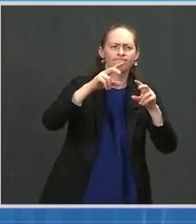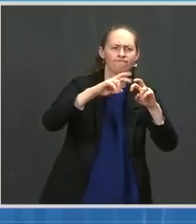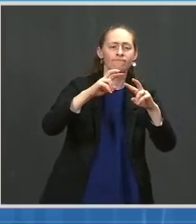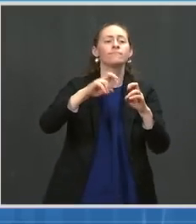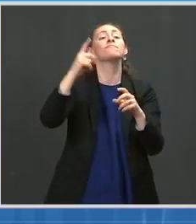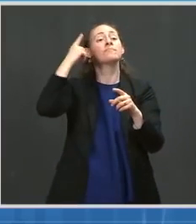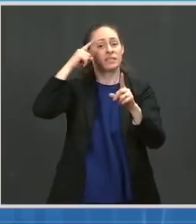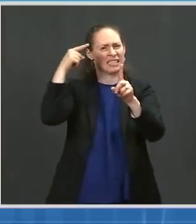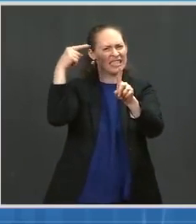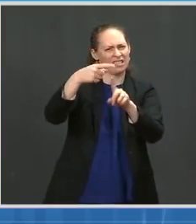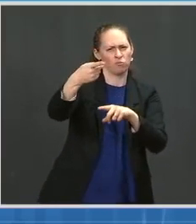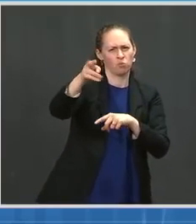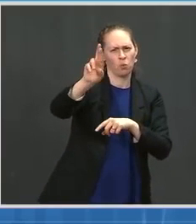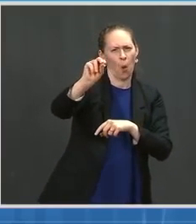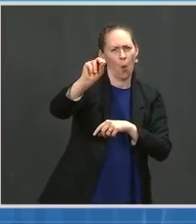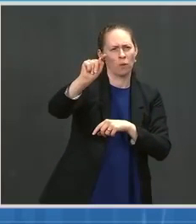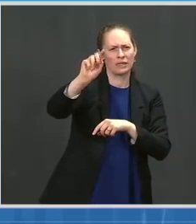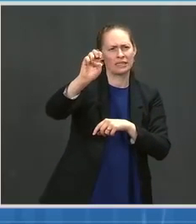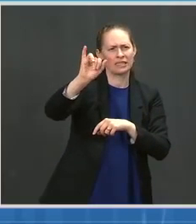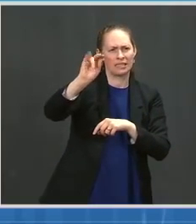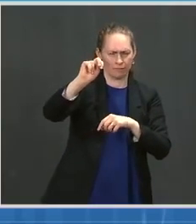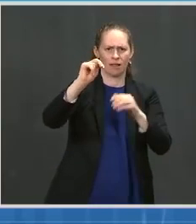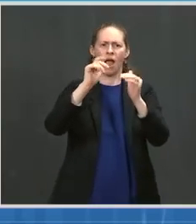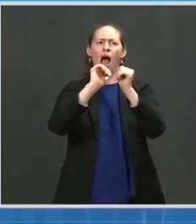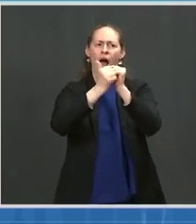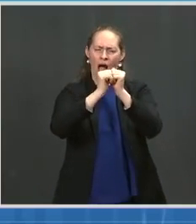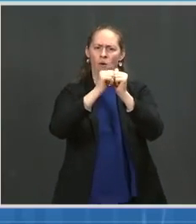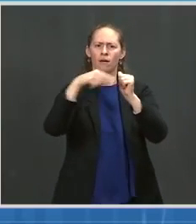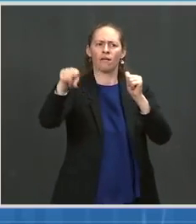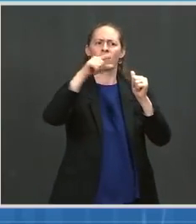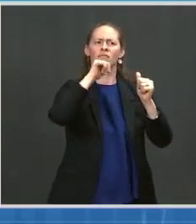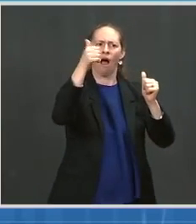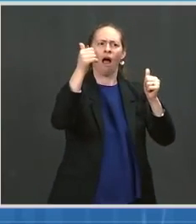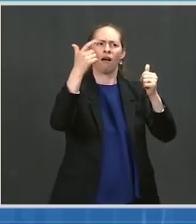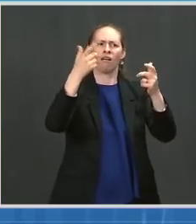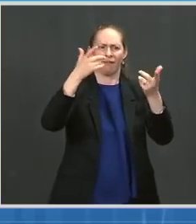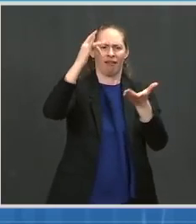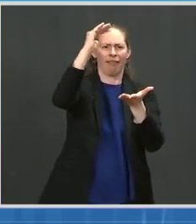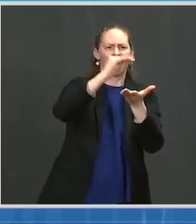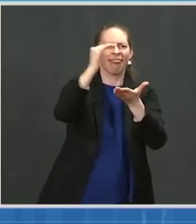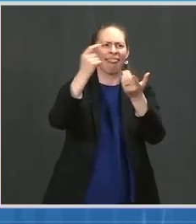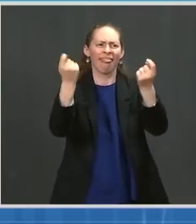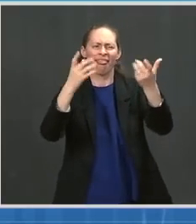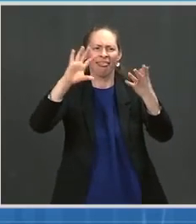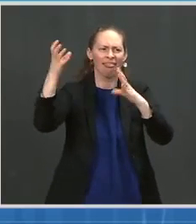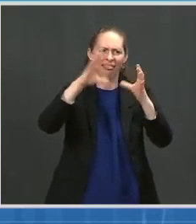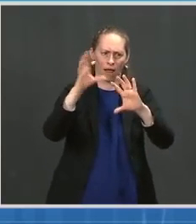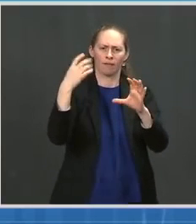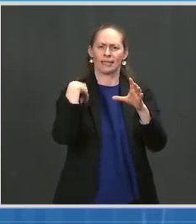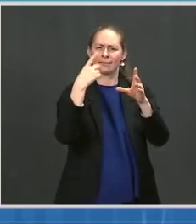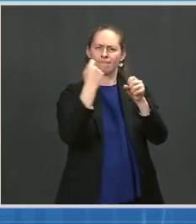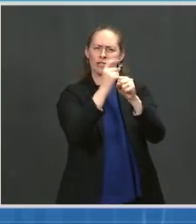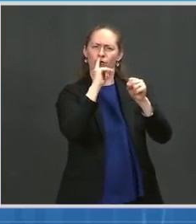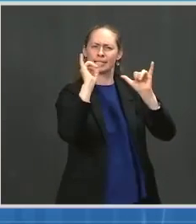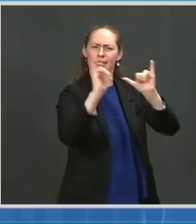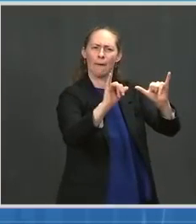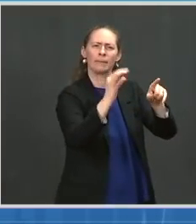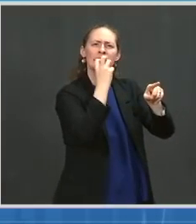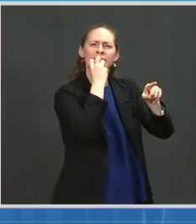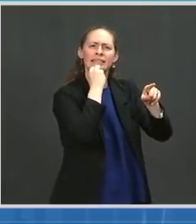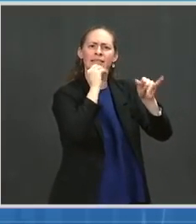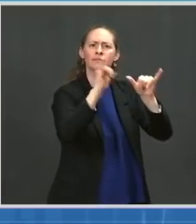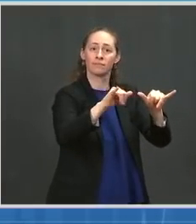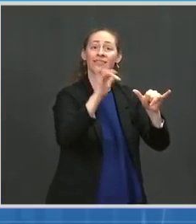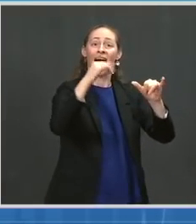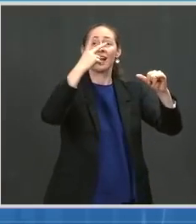by mutations into a pre-fusion form. And then the culmination of the story, next slide, when we